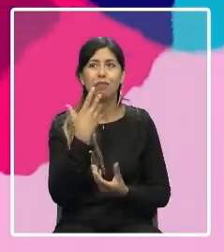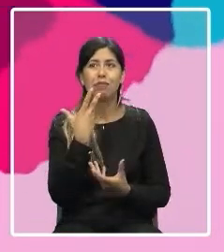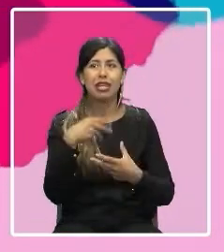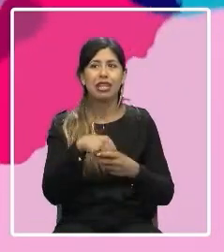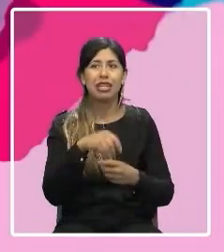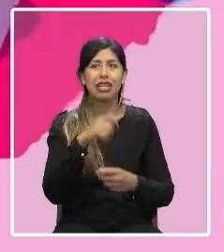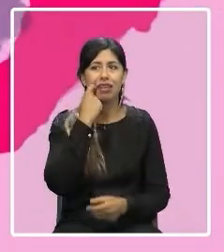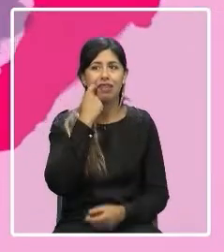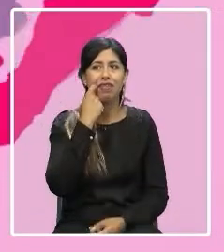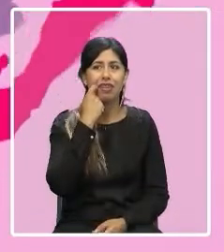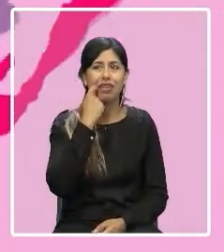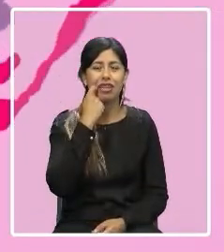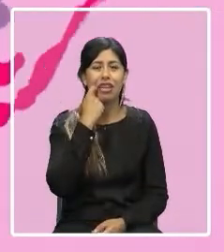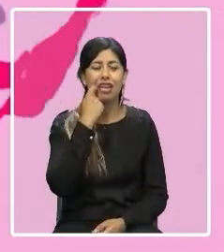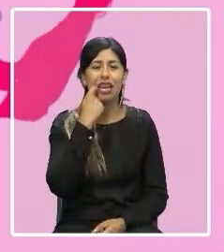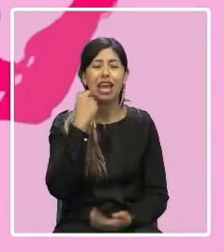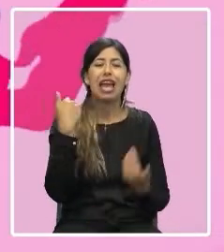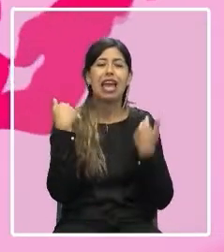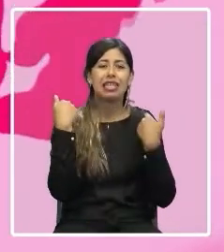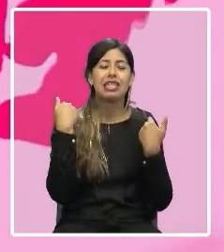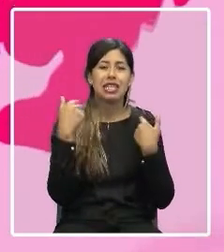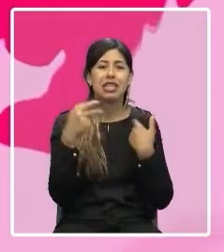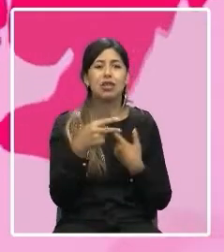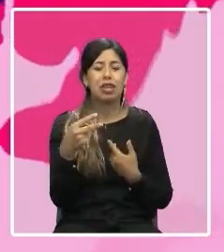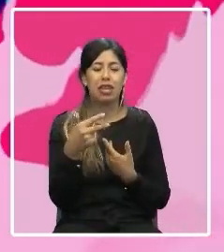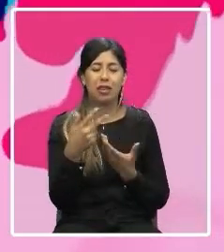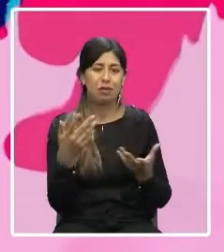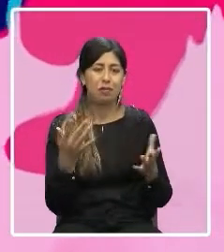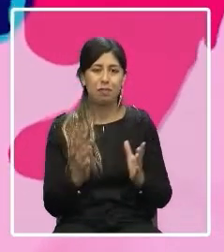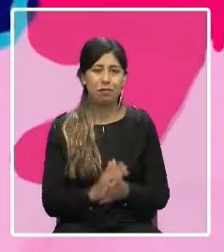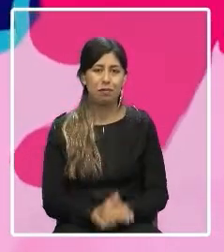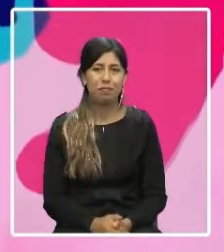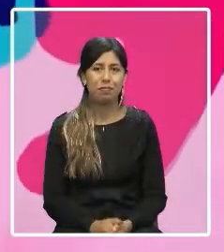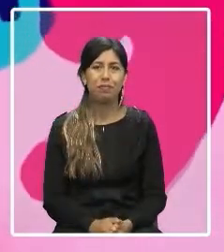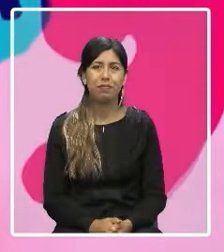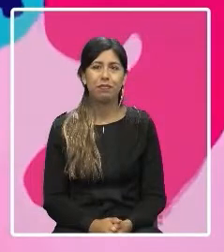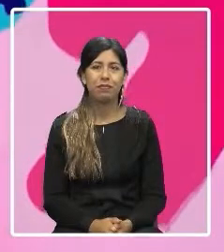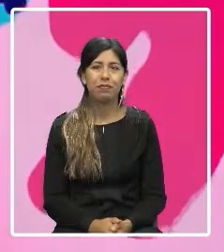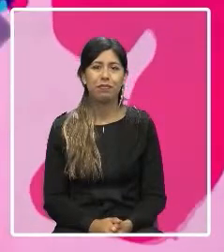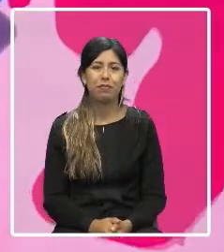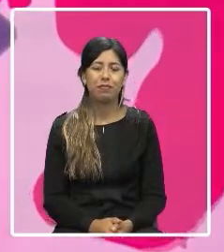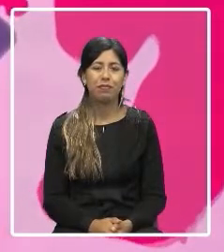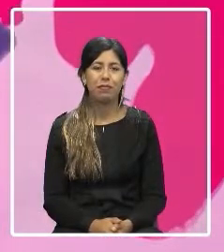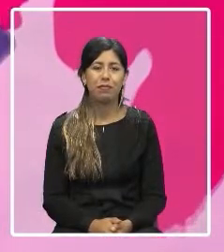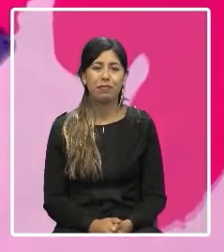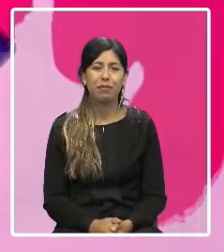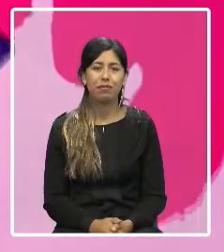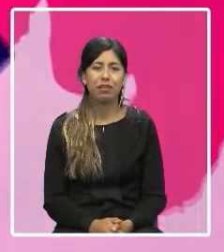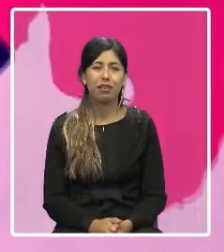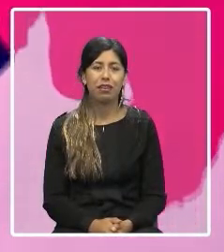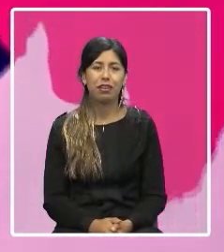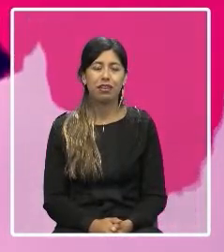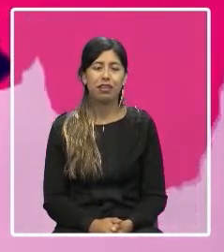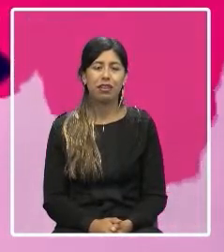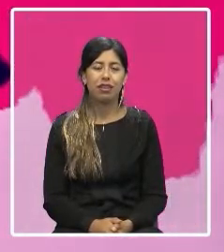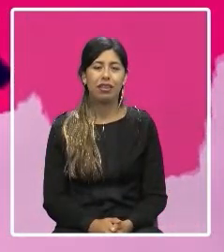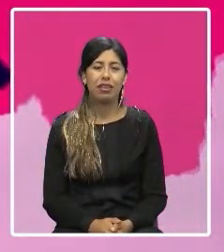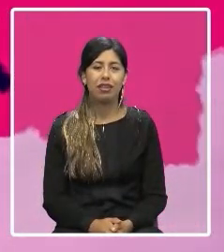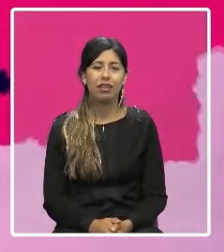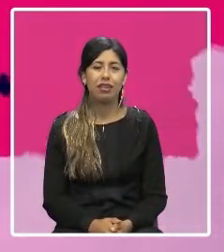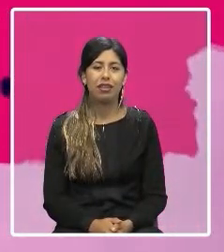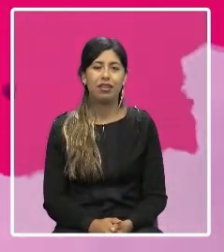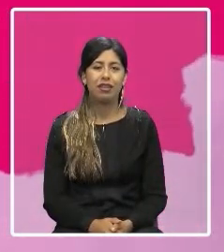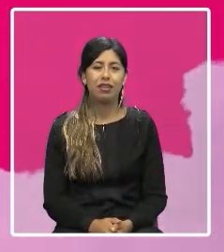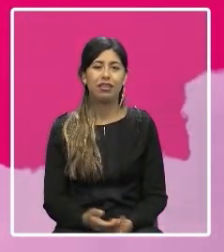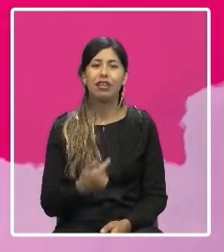of technological addictions, I coined the phrase technological addictions back in a paper that I wrote in